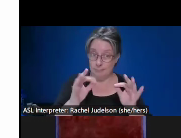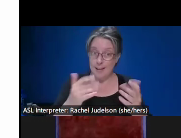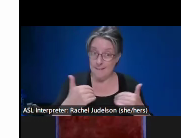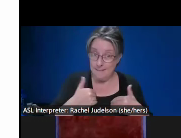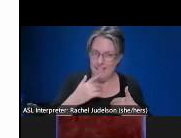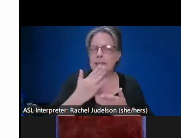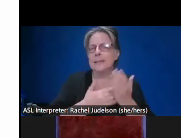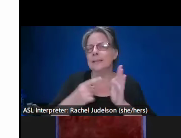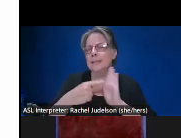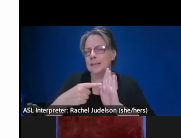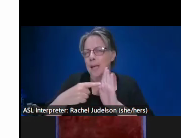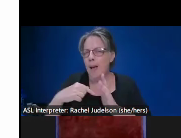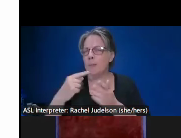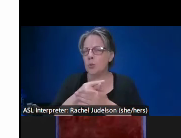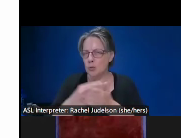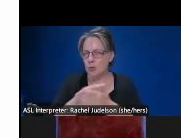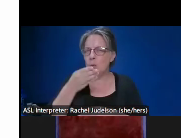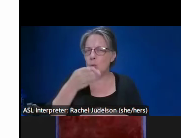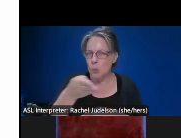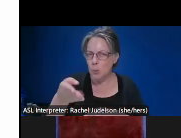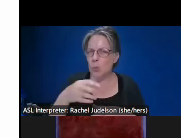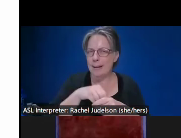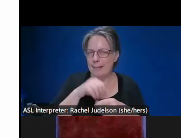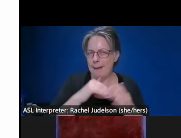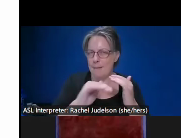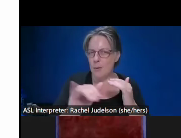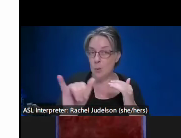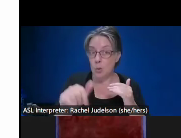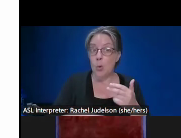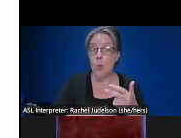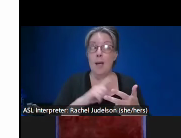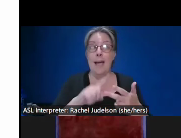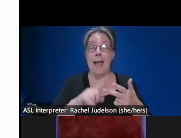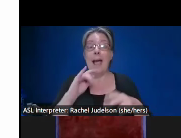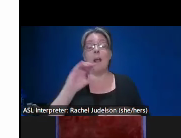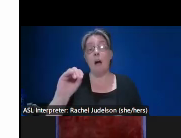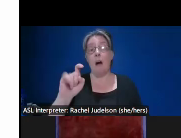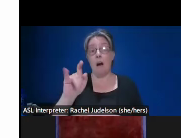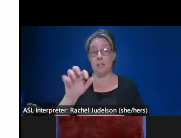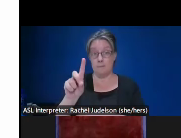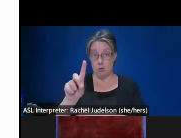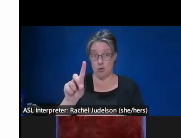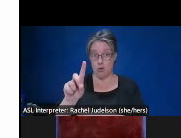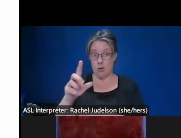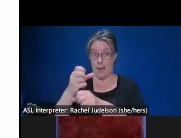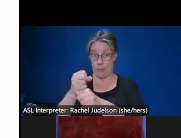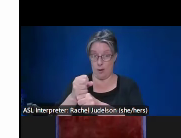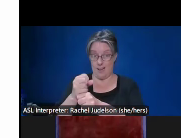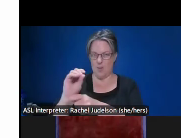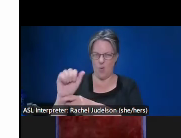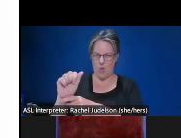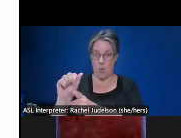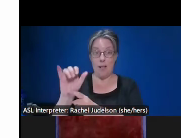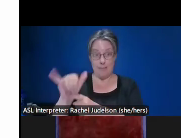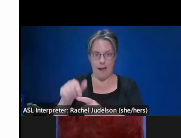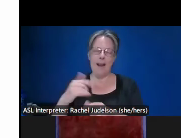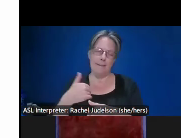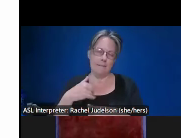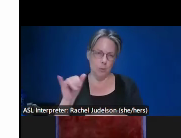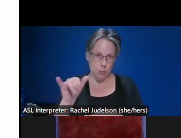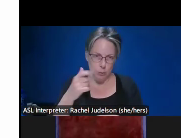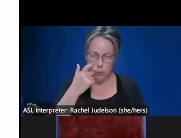reviews attached to that email, and there are instructions within Oxford Abstracts for you. So there is a lot of